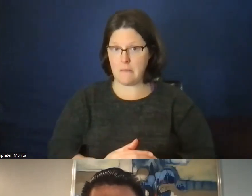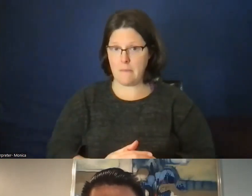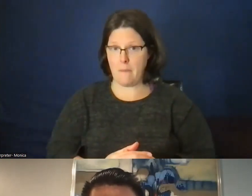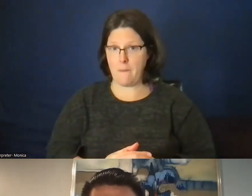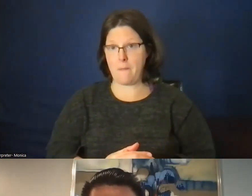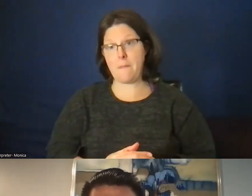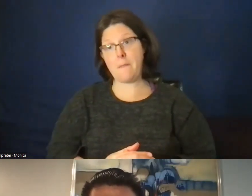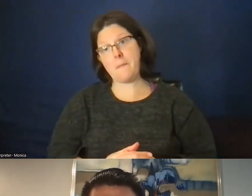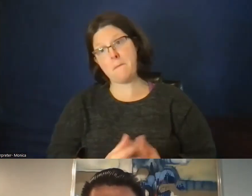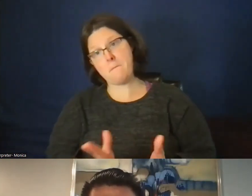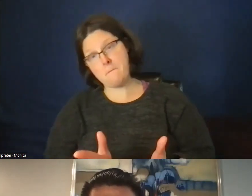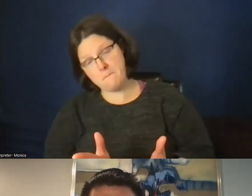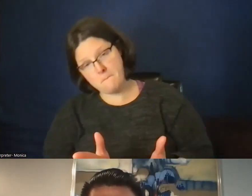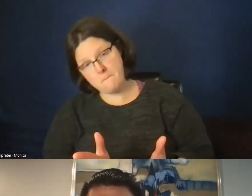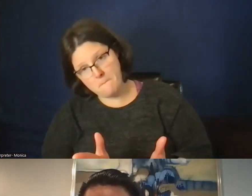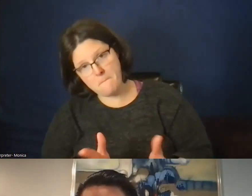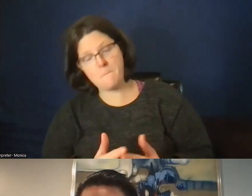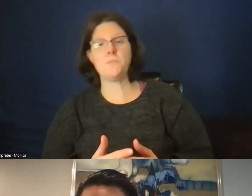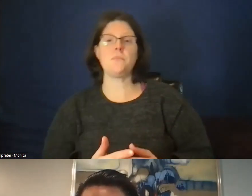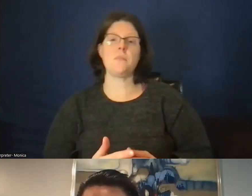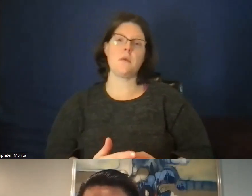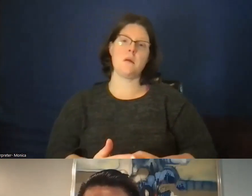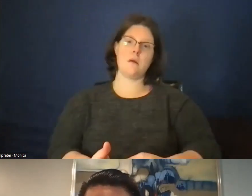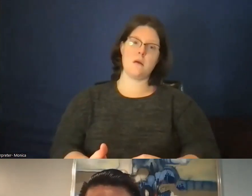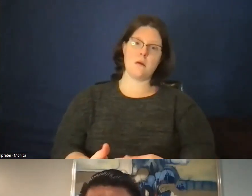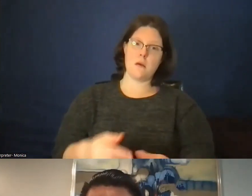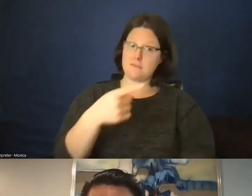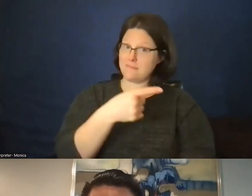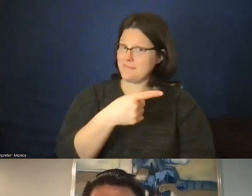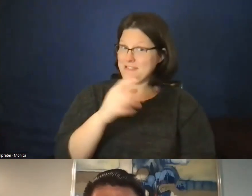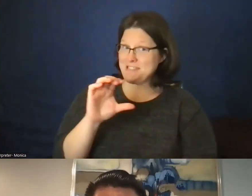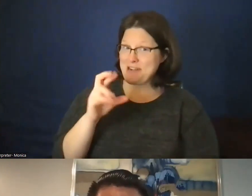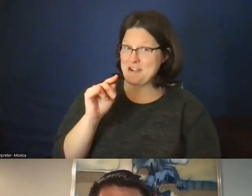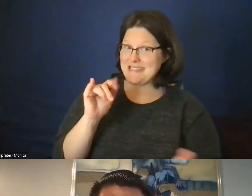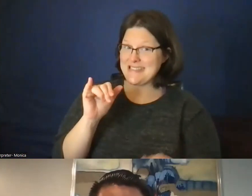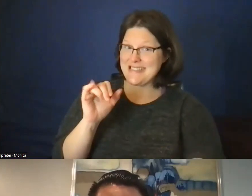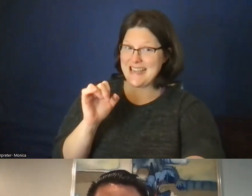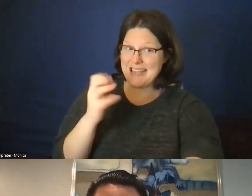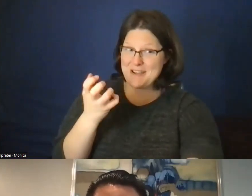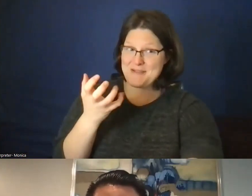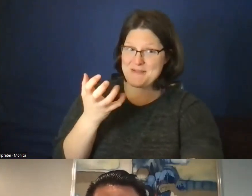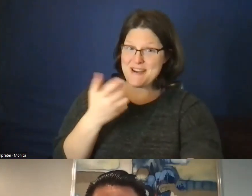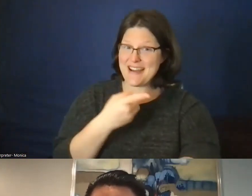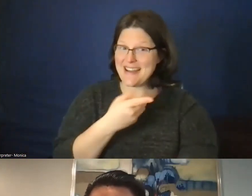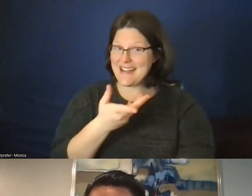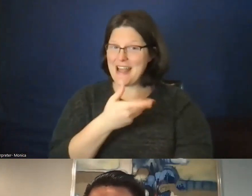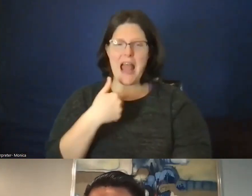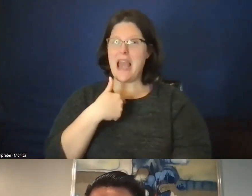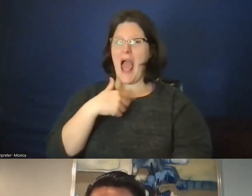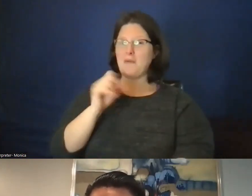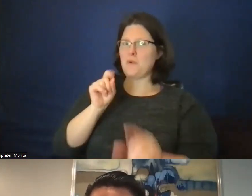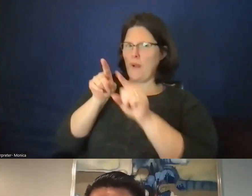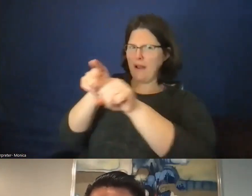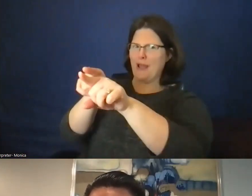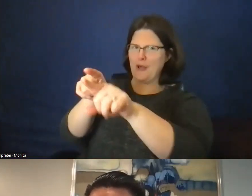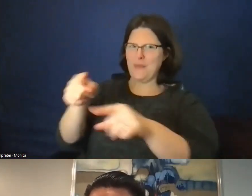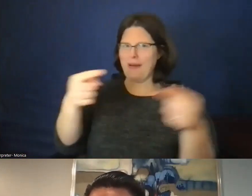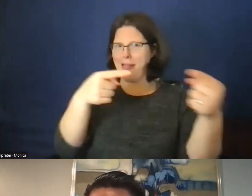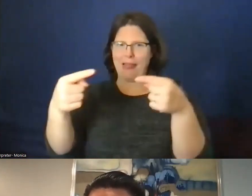So here, Christy, you want to touch in? Because I was going to make you do that one.